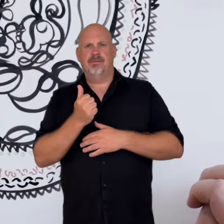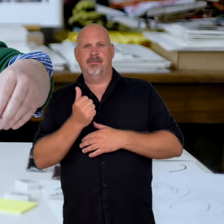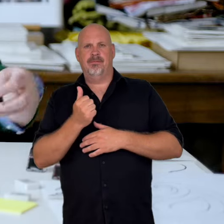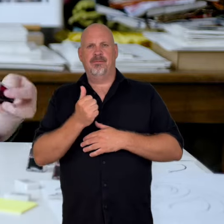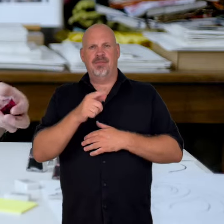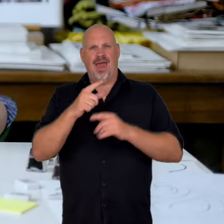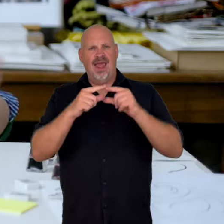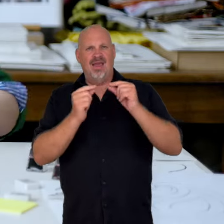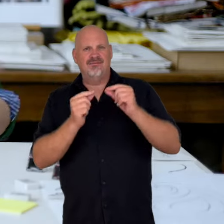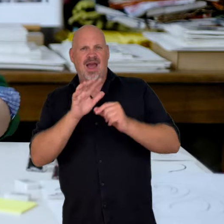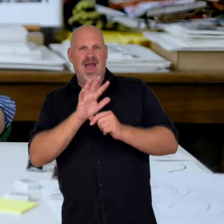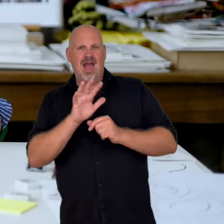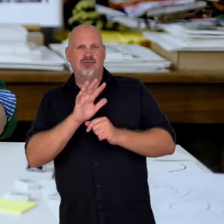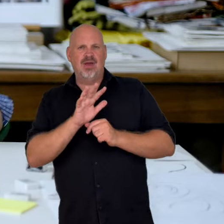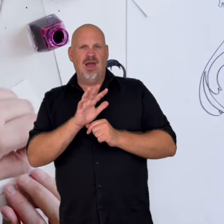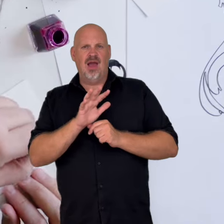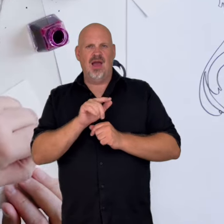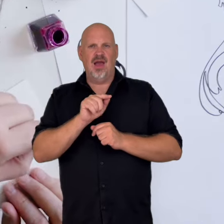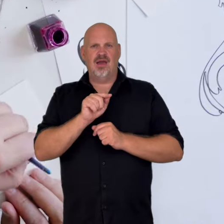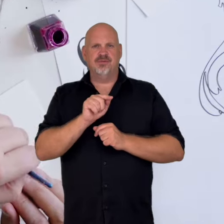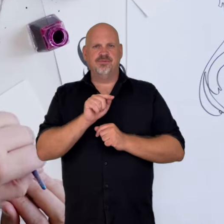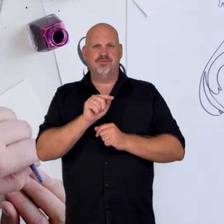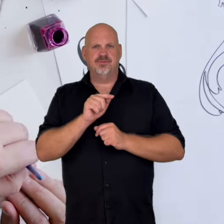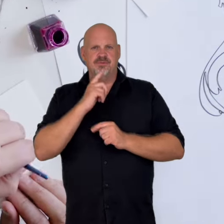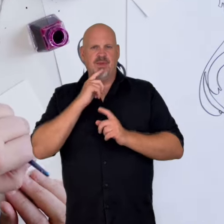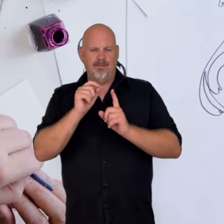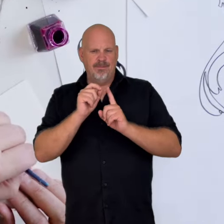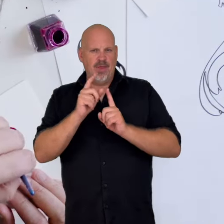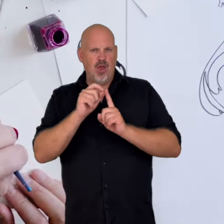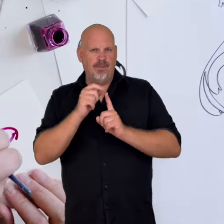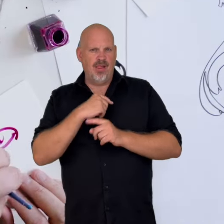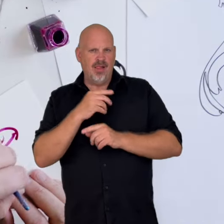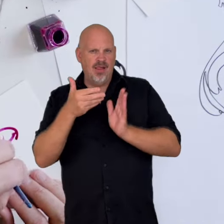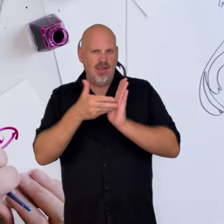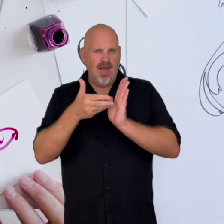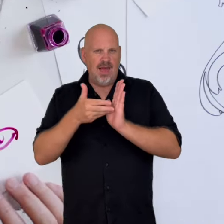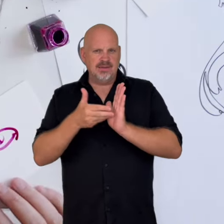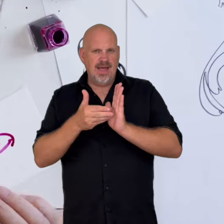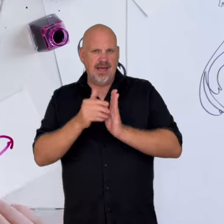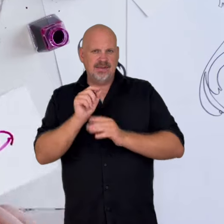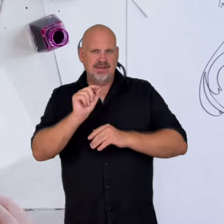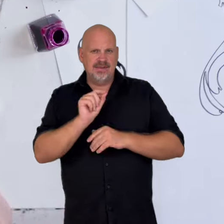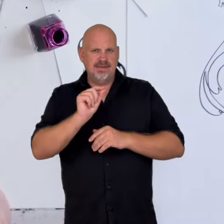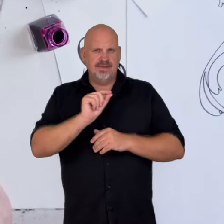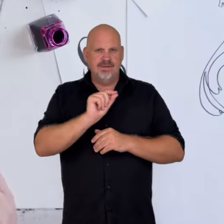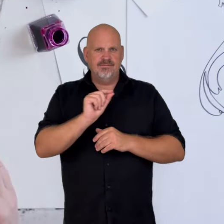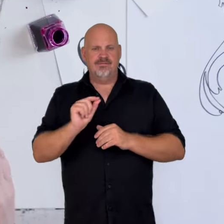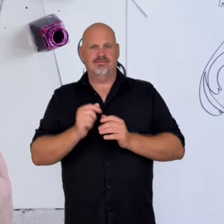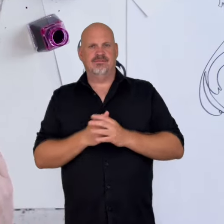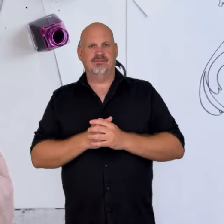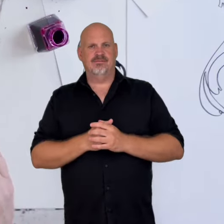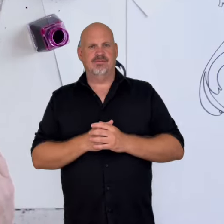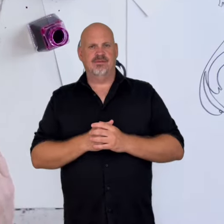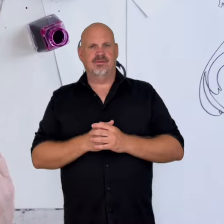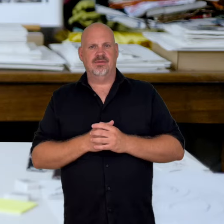Rather nice. Purple is quite good. Yeah, that's a good vibrant colour. Look at that. Lovely, lovely colour